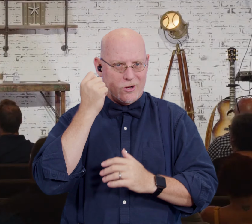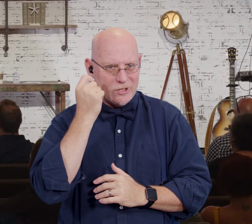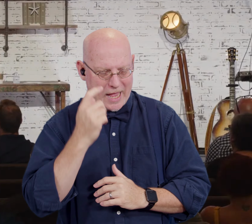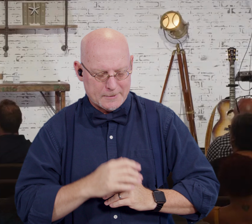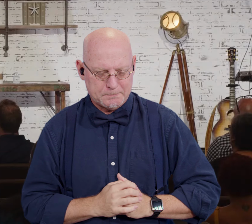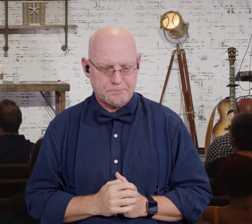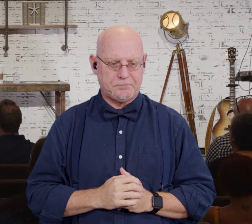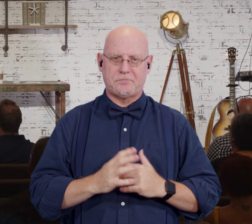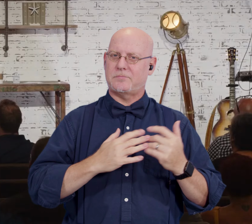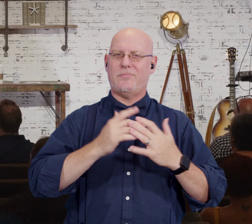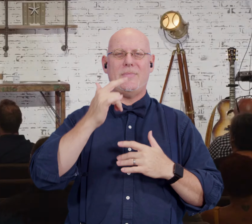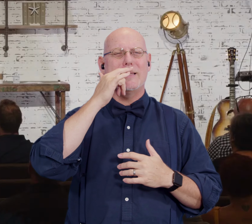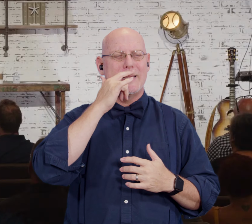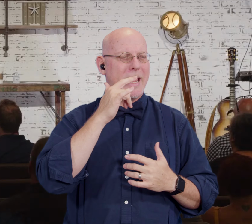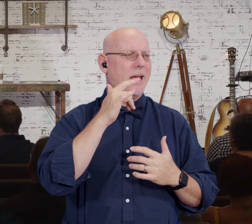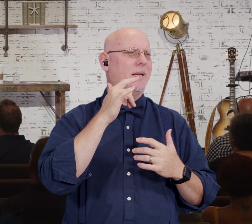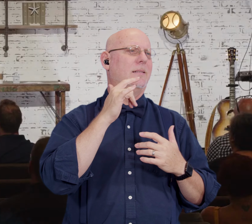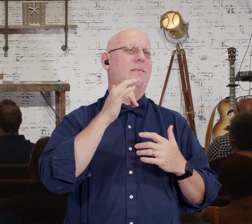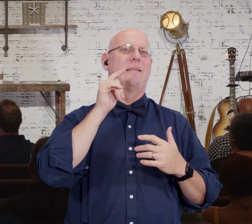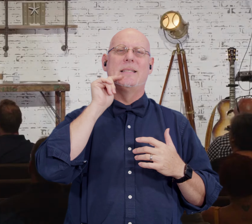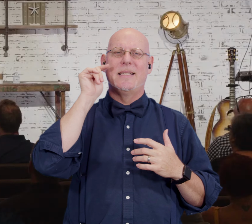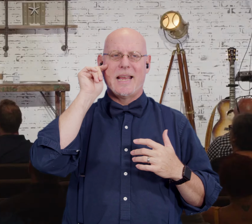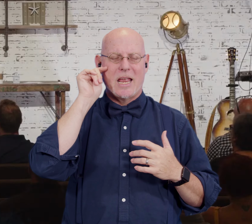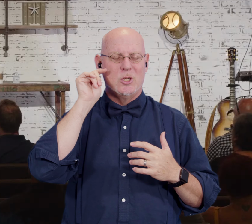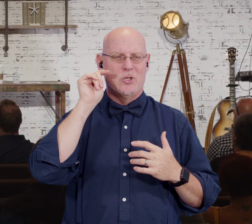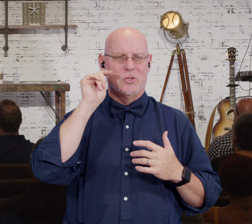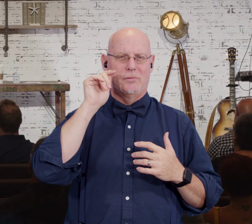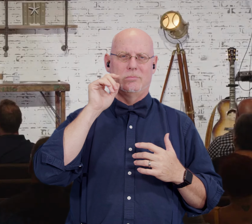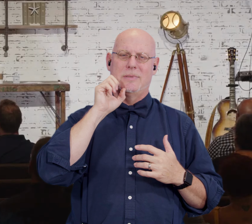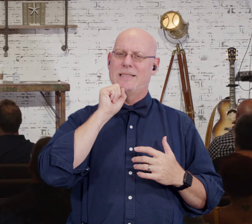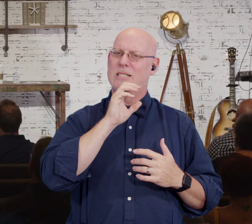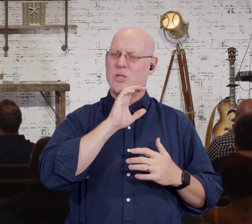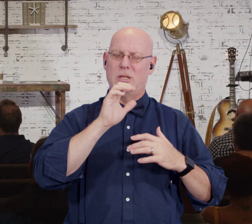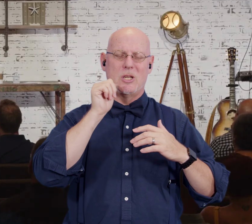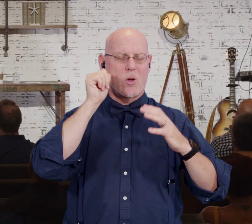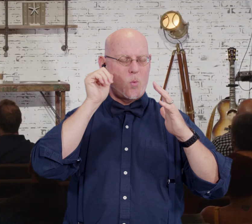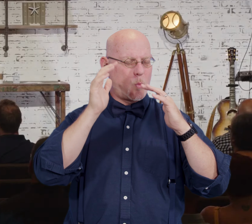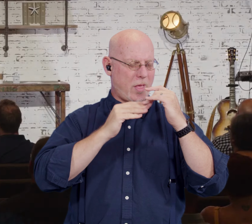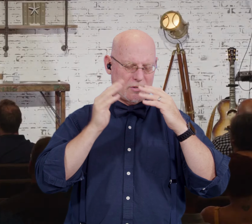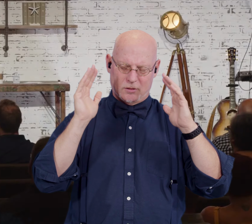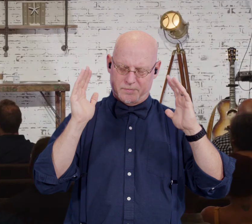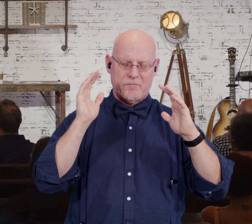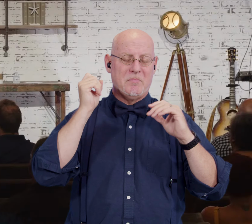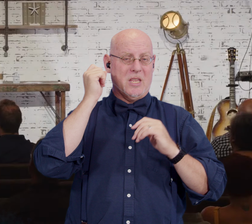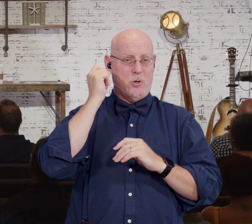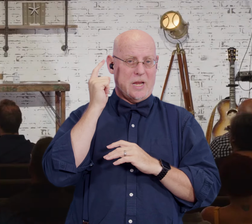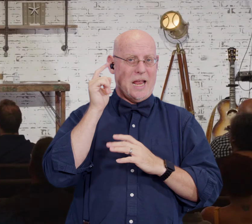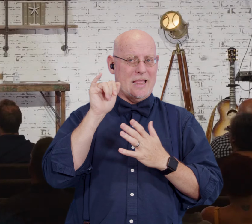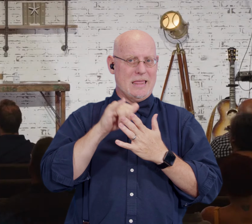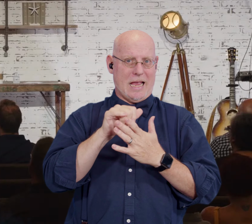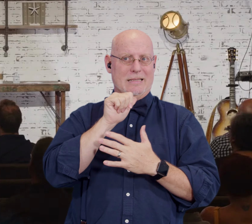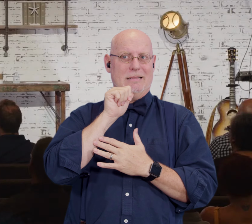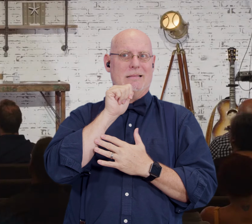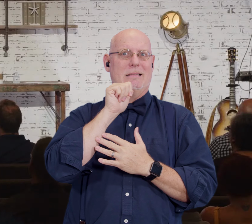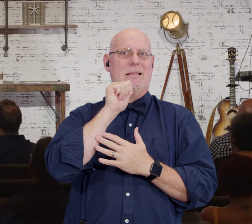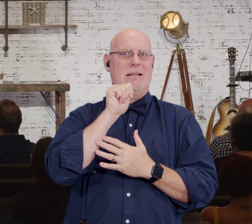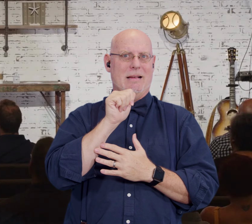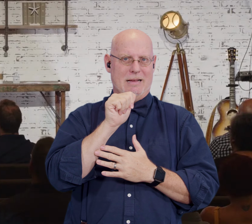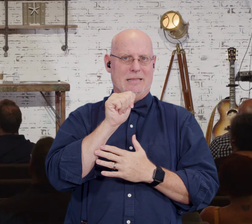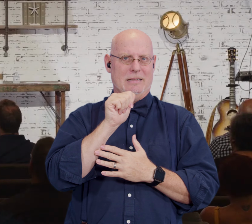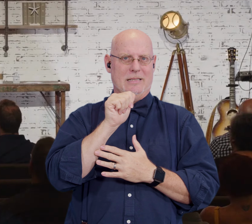all understand. Doesn't matter if you're a kiddo in here this morning or a teenager, senior, adult, whatever it might be. We all understand that's